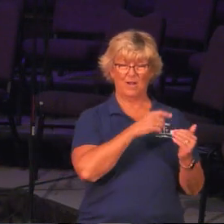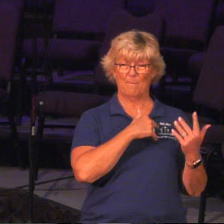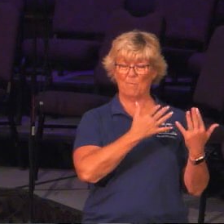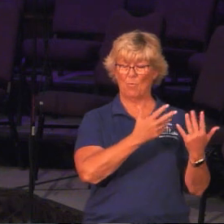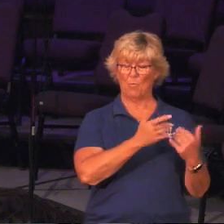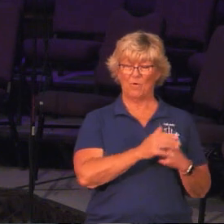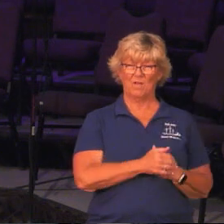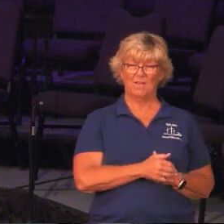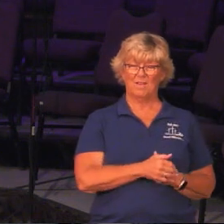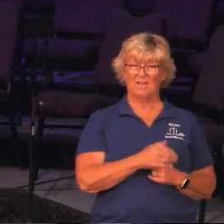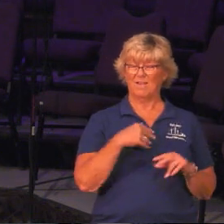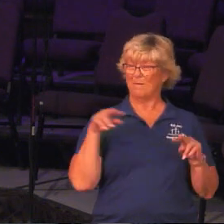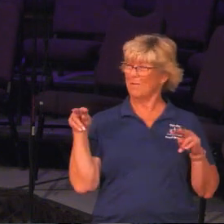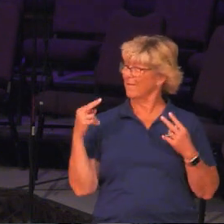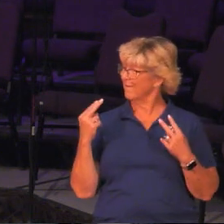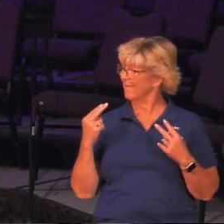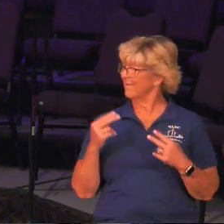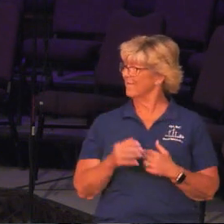and I'm still kind of looking at her.